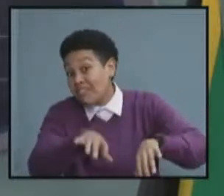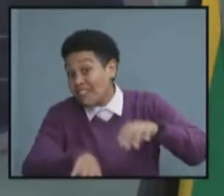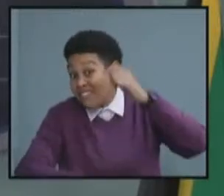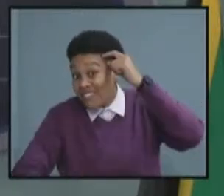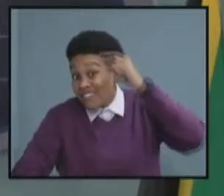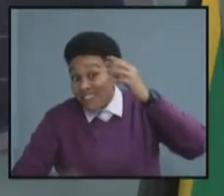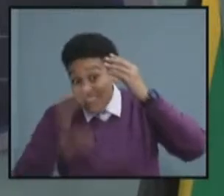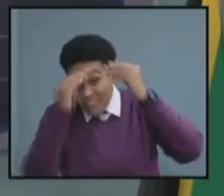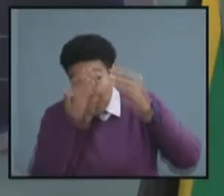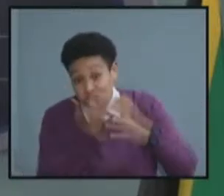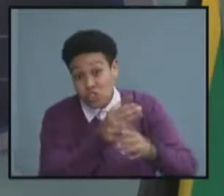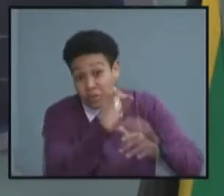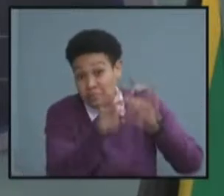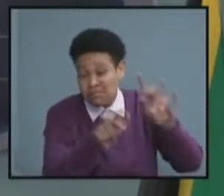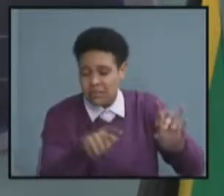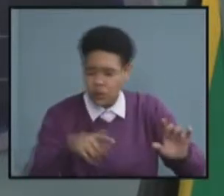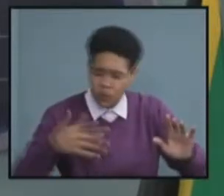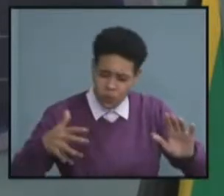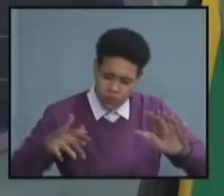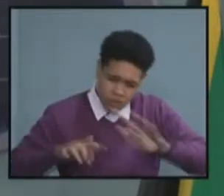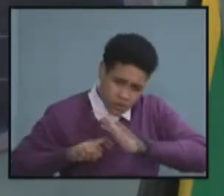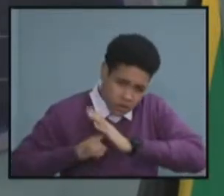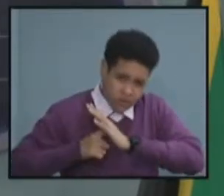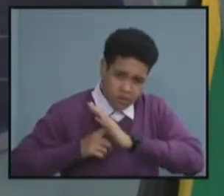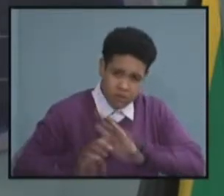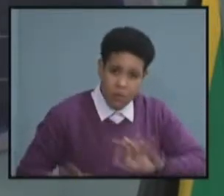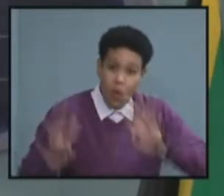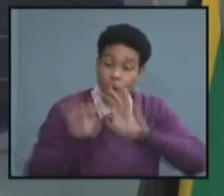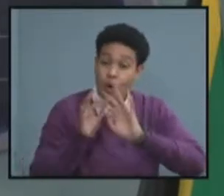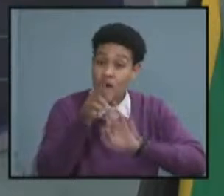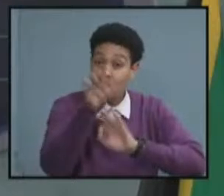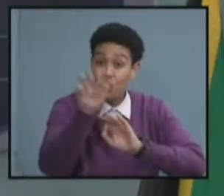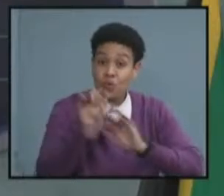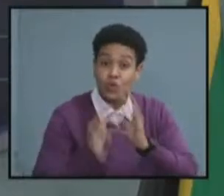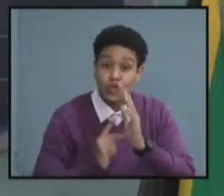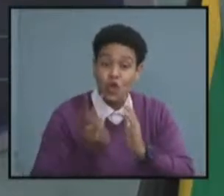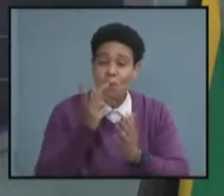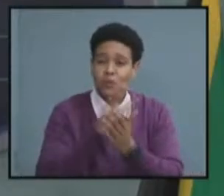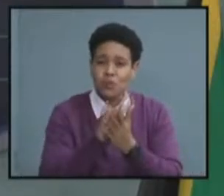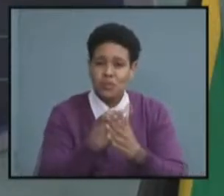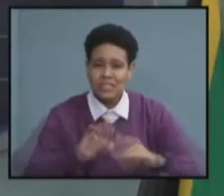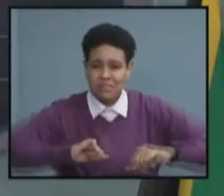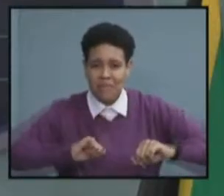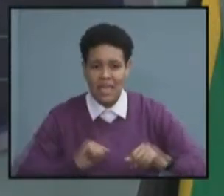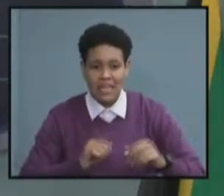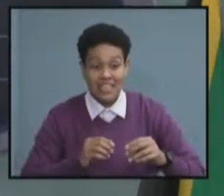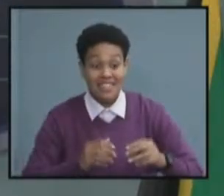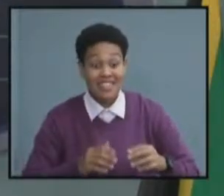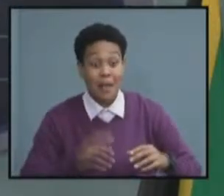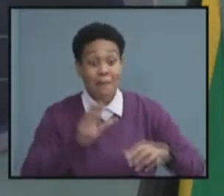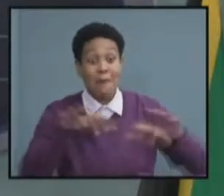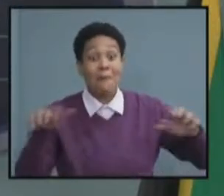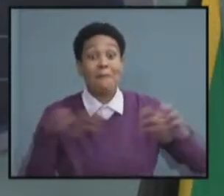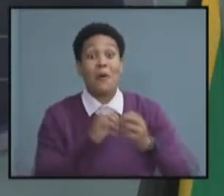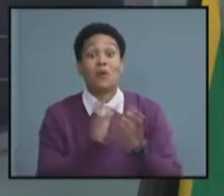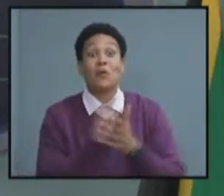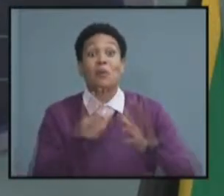than anything else, is the key. Bear in mind, you could double your school space, and